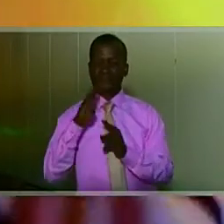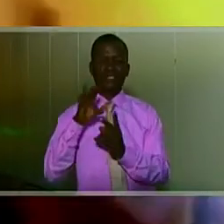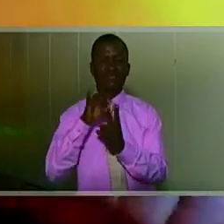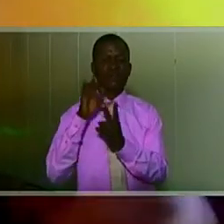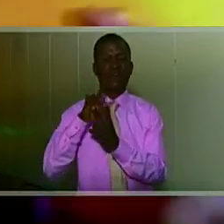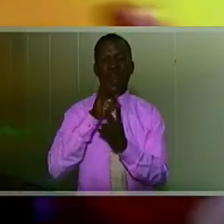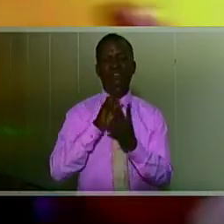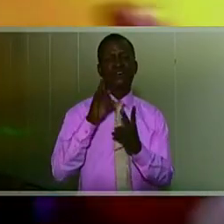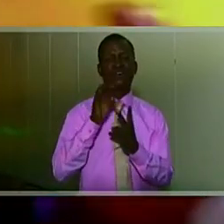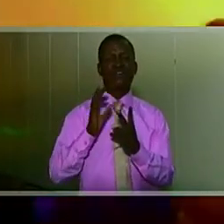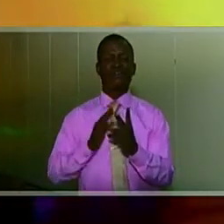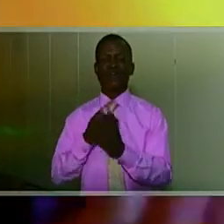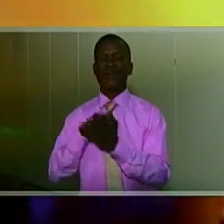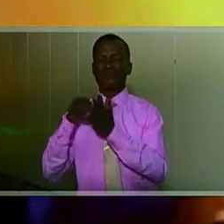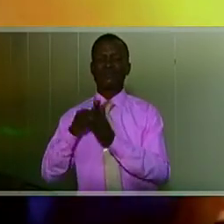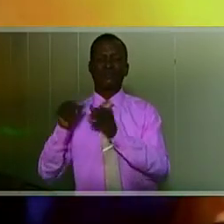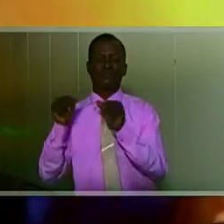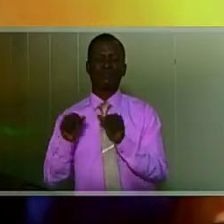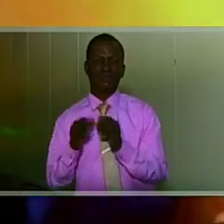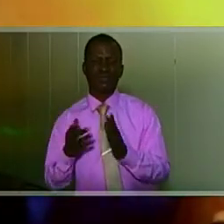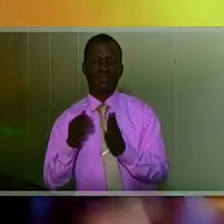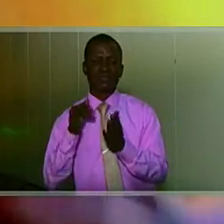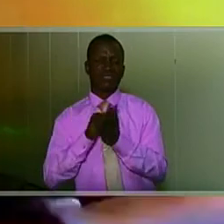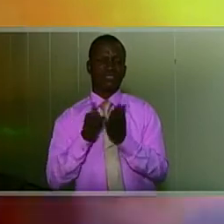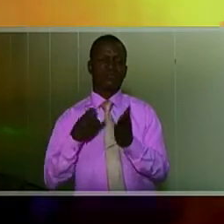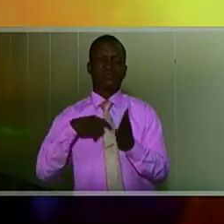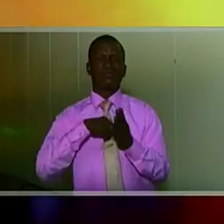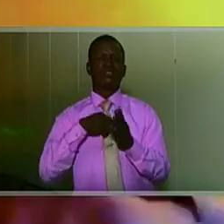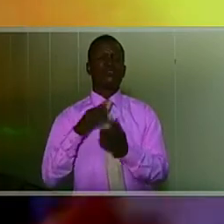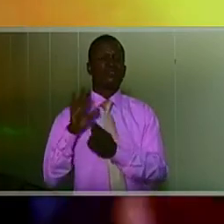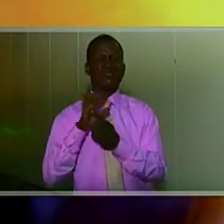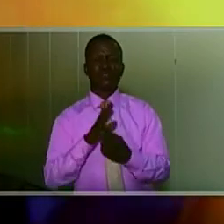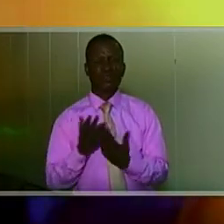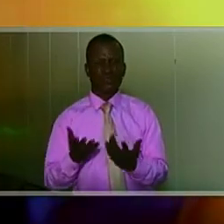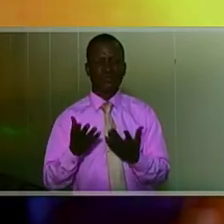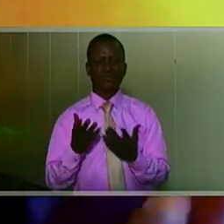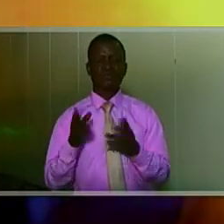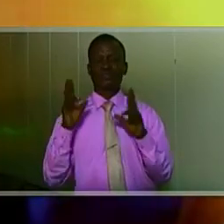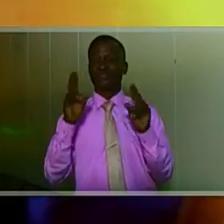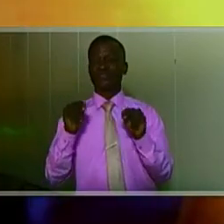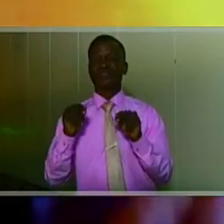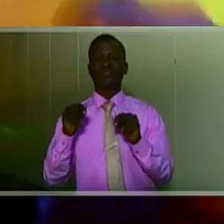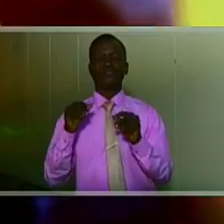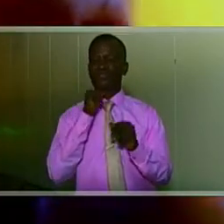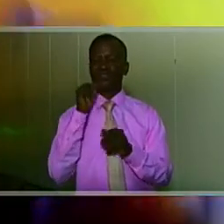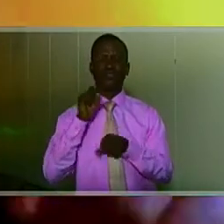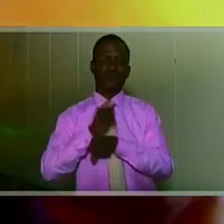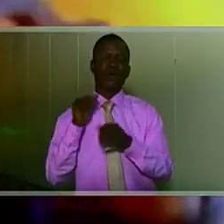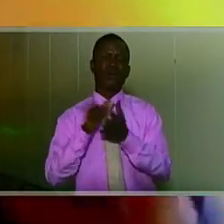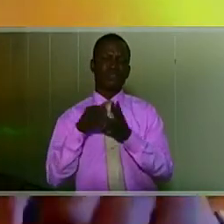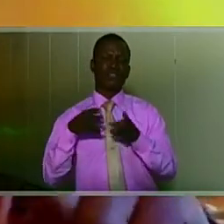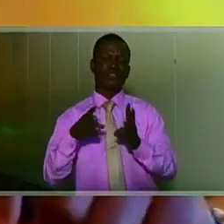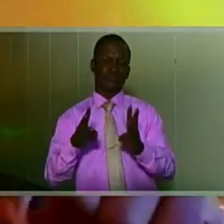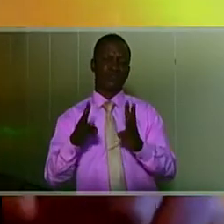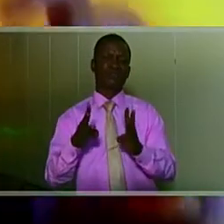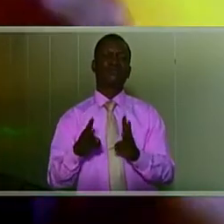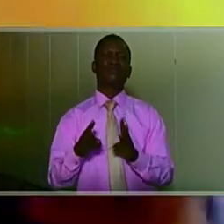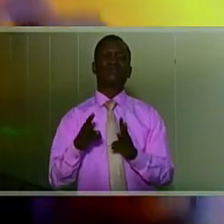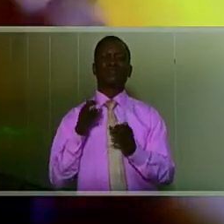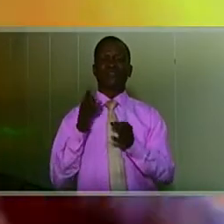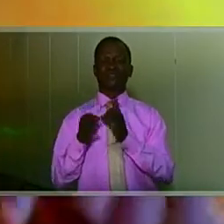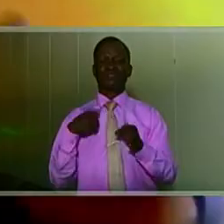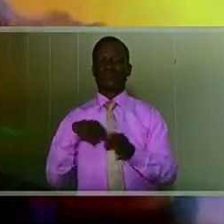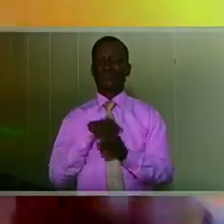dictatorial tendency, which I saw from the last speaker, that you should just go and do this one. No, it doesn't work that way. All we will look at Senator, possibility